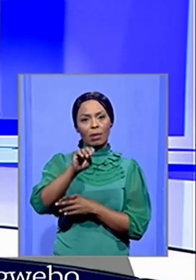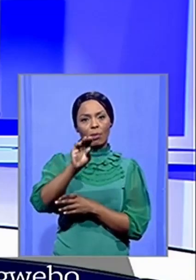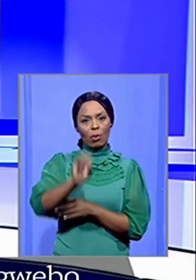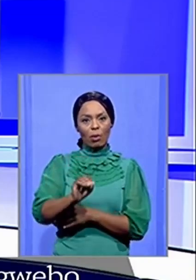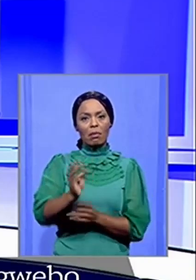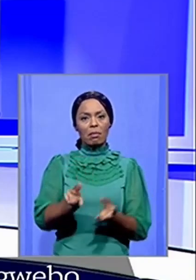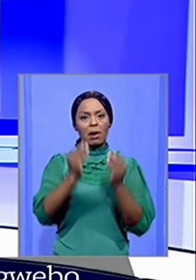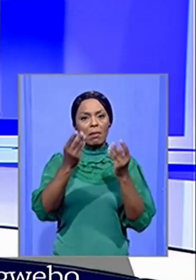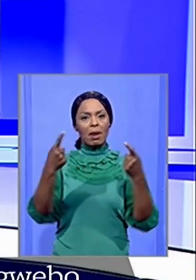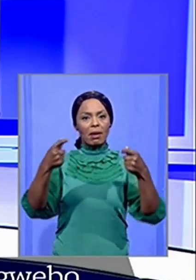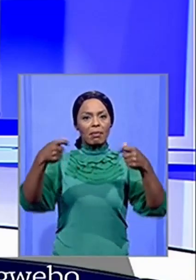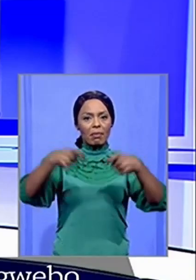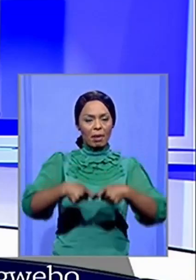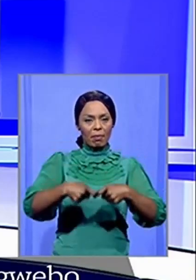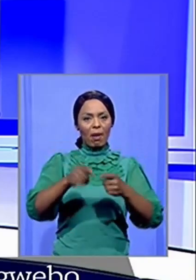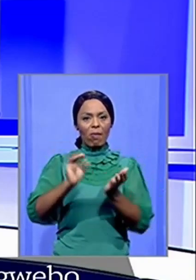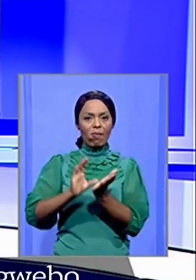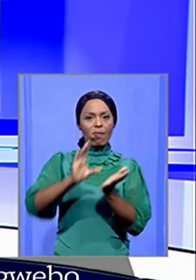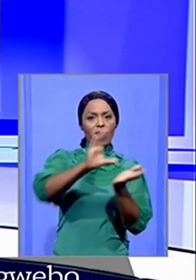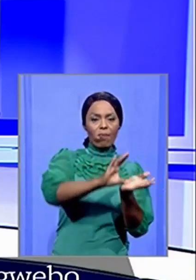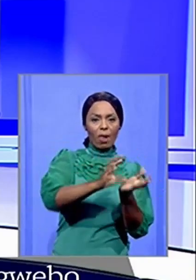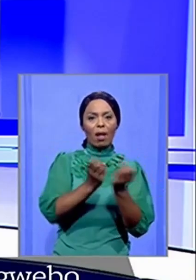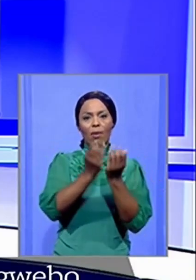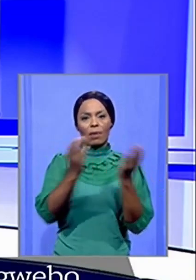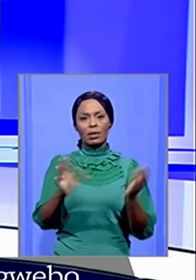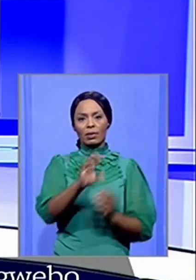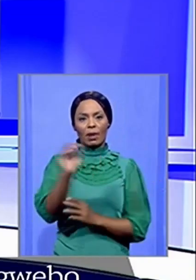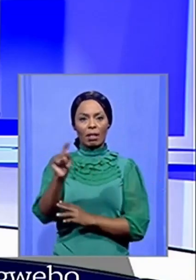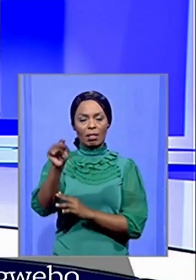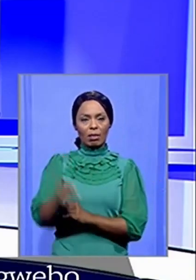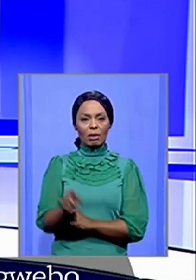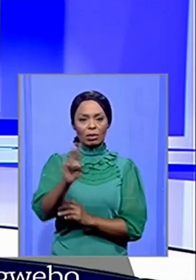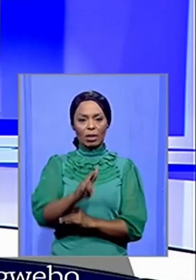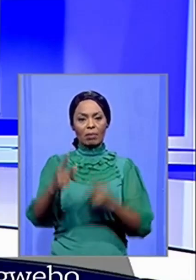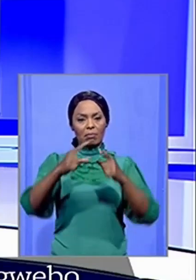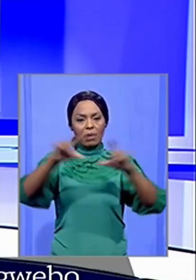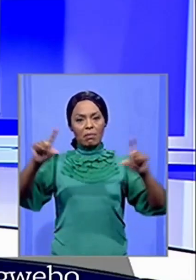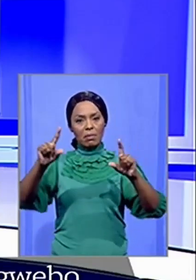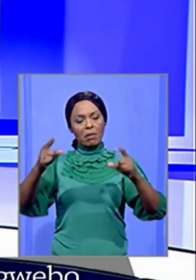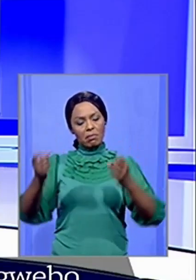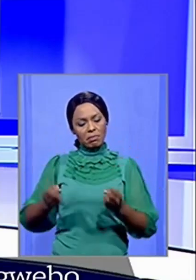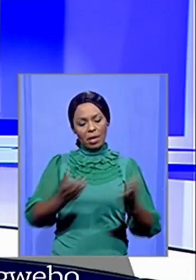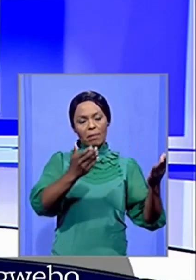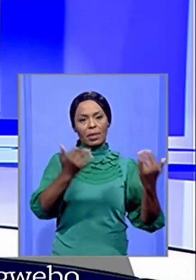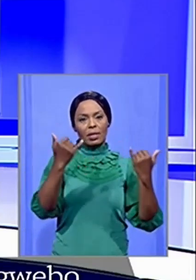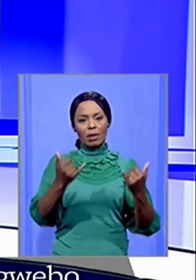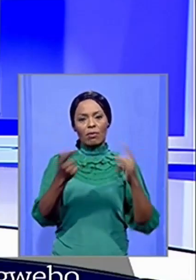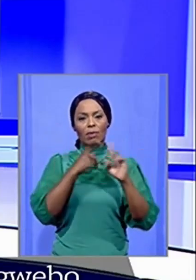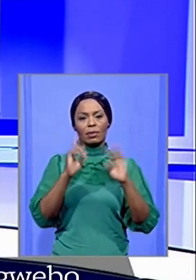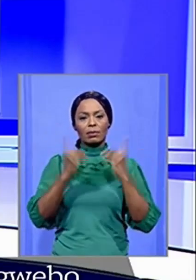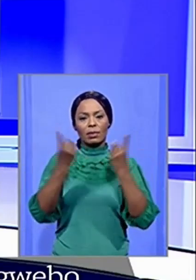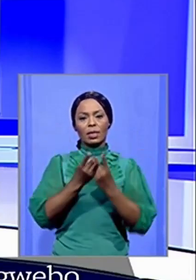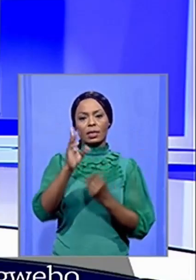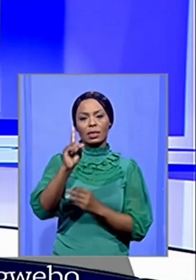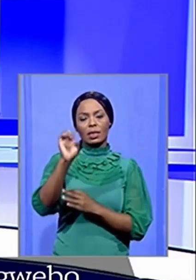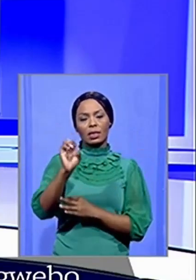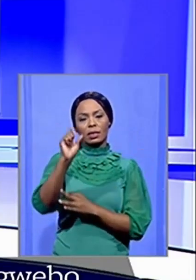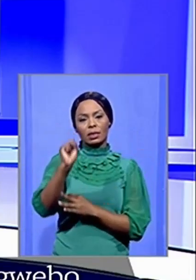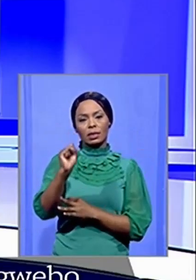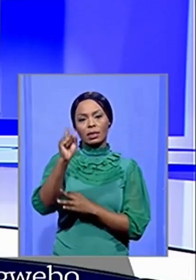akaretšego mašeleng ya go balelwa diranta tše 500,000. Phadišano yeo e be e rulagantšhitšwe ke Kgoro ya Hlabollo ya Dikgwebo tše